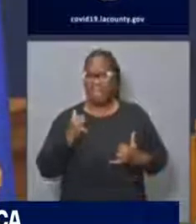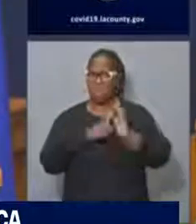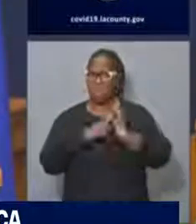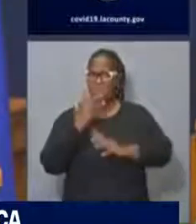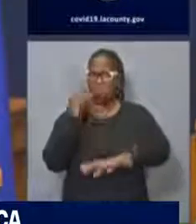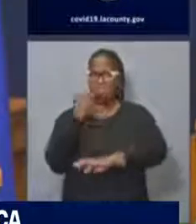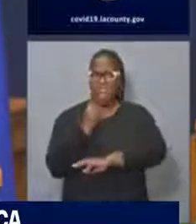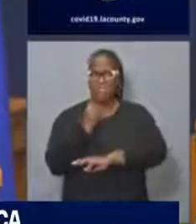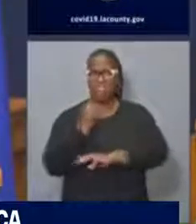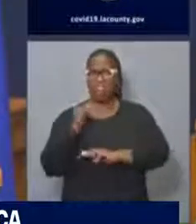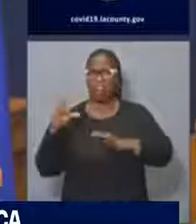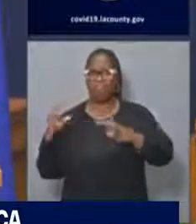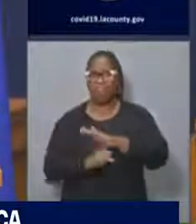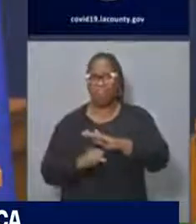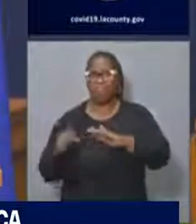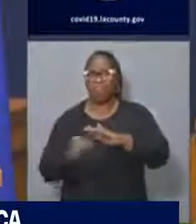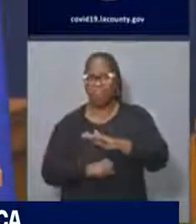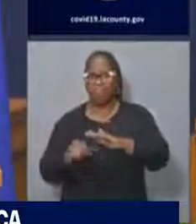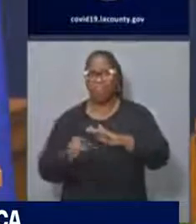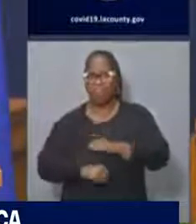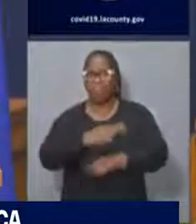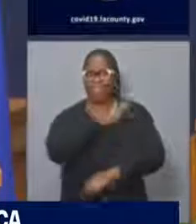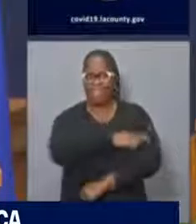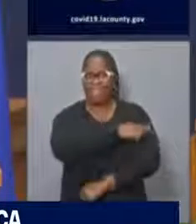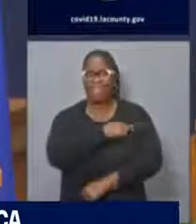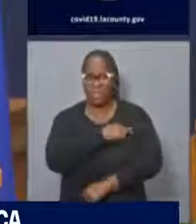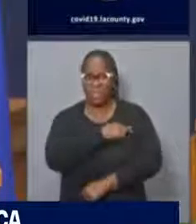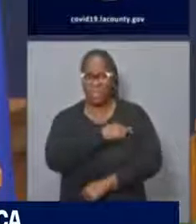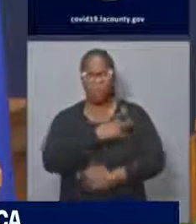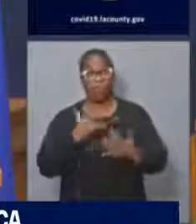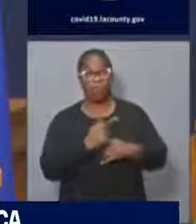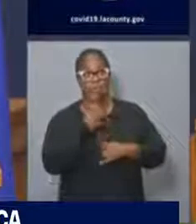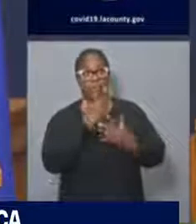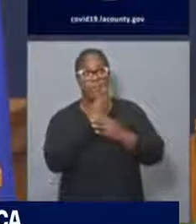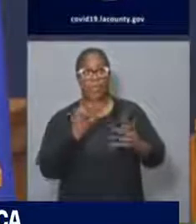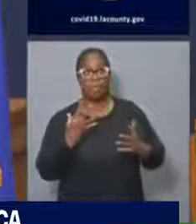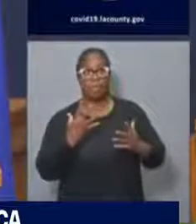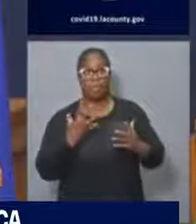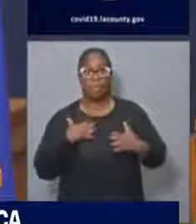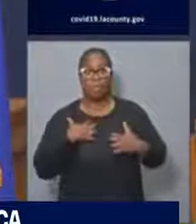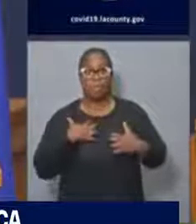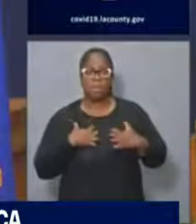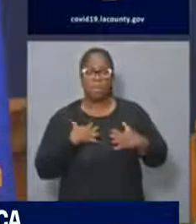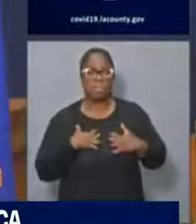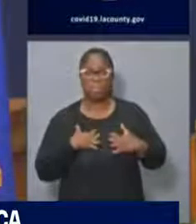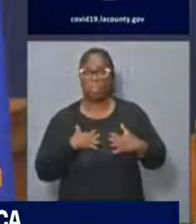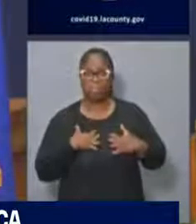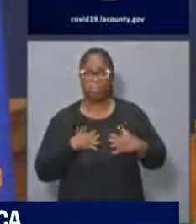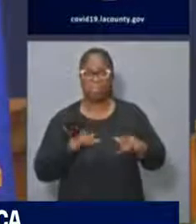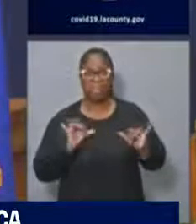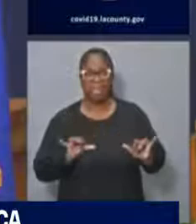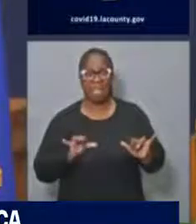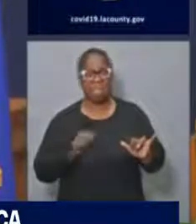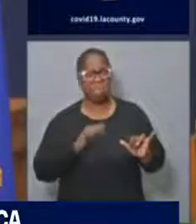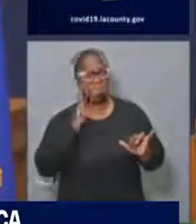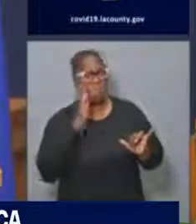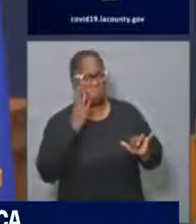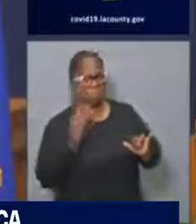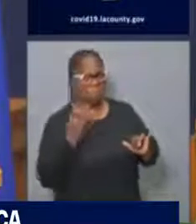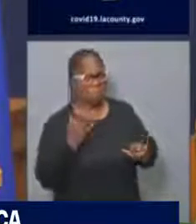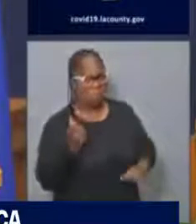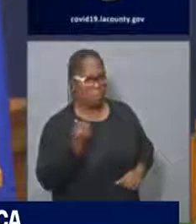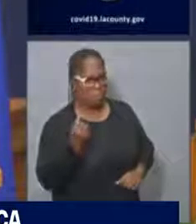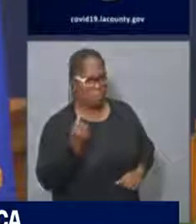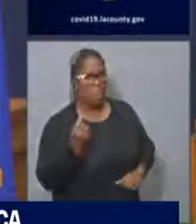began. Today's data is just as distressing, and I will update you on this information. After